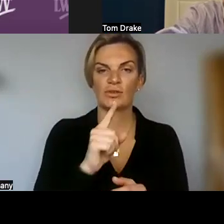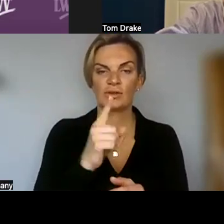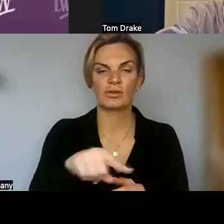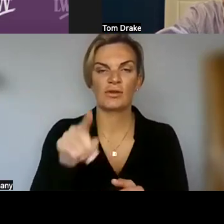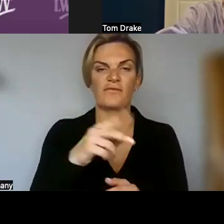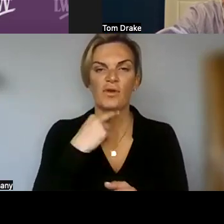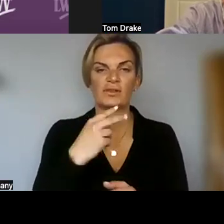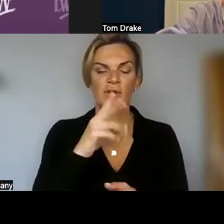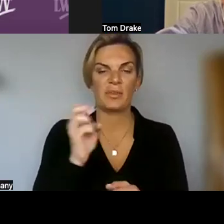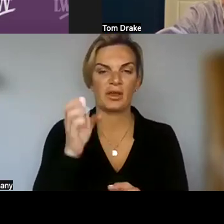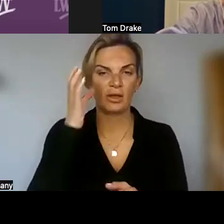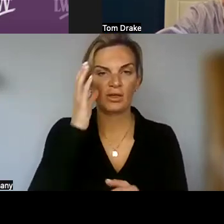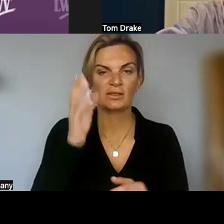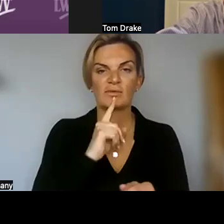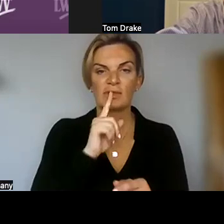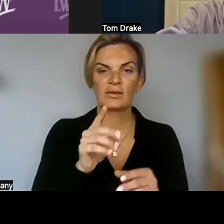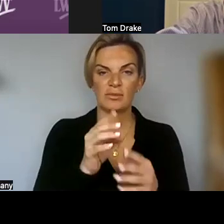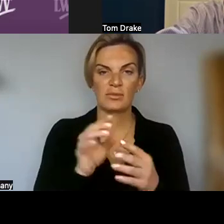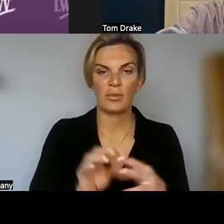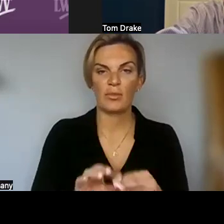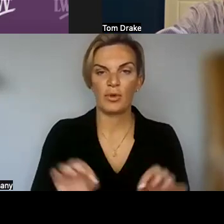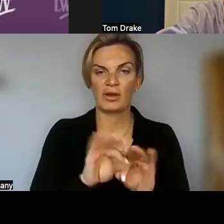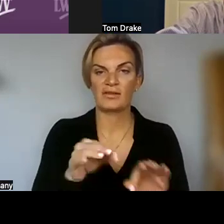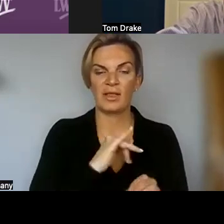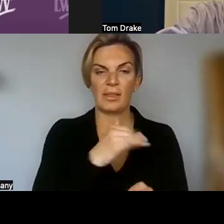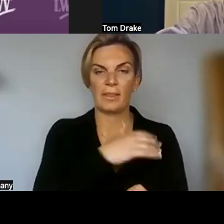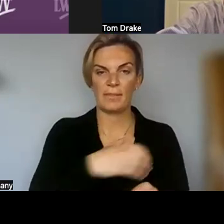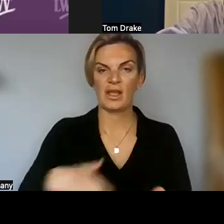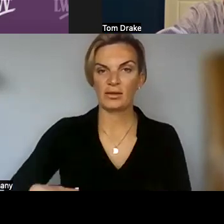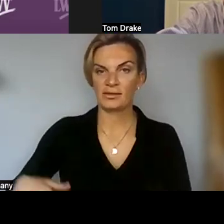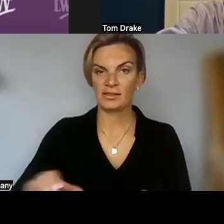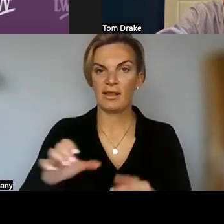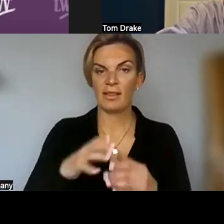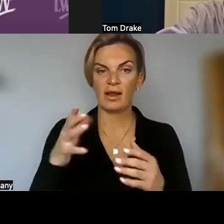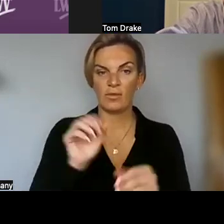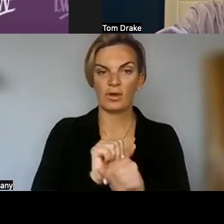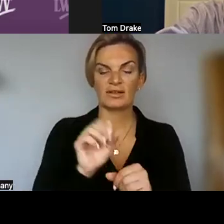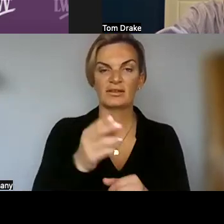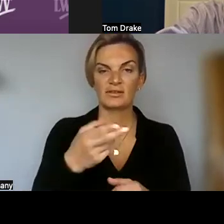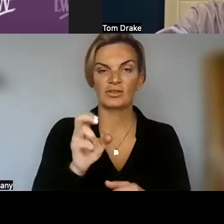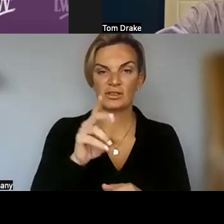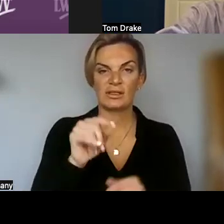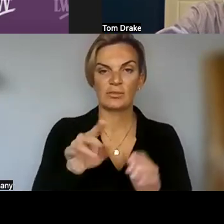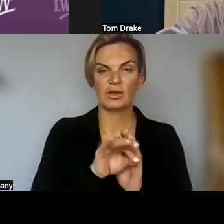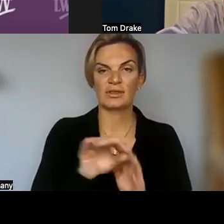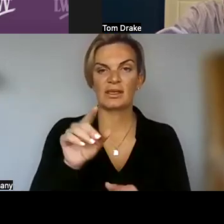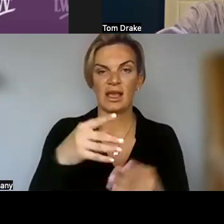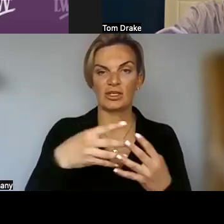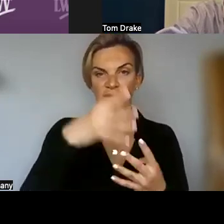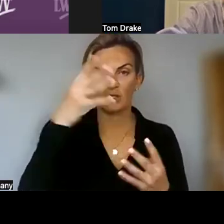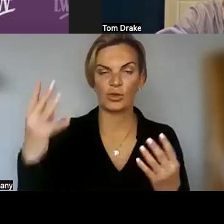heard. And I feel like it's very important. I feel like the mayor has done a lot of work. She did appoint the LGBTQ